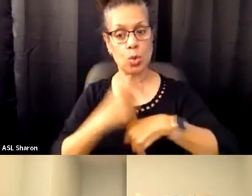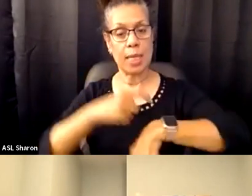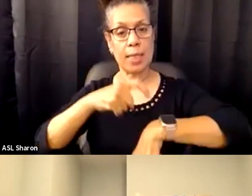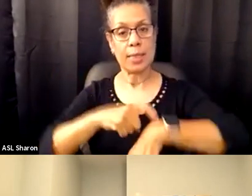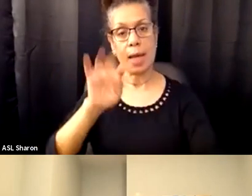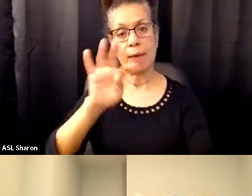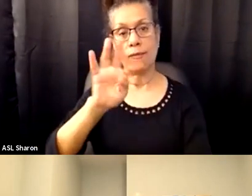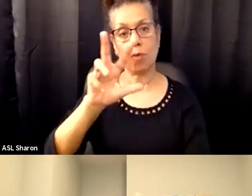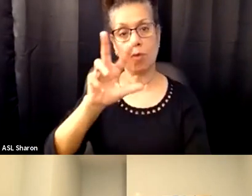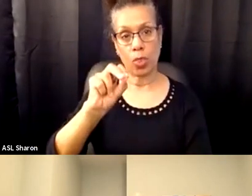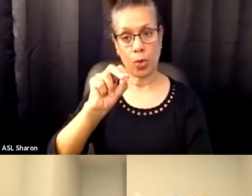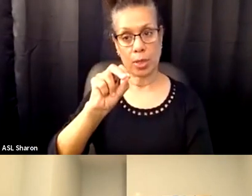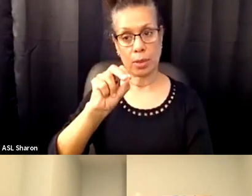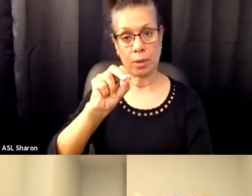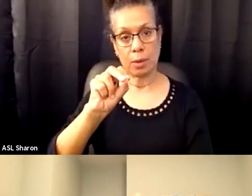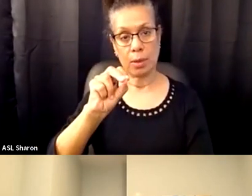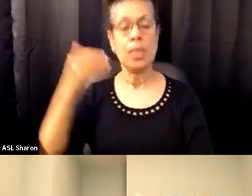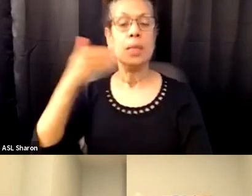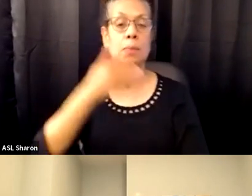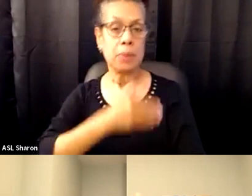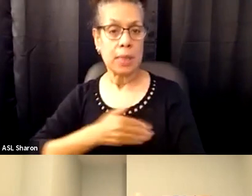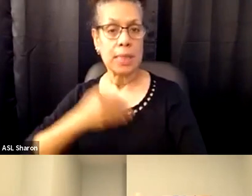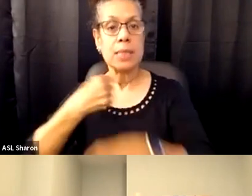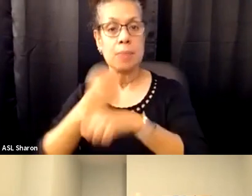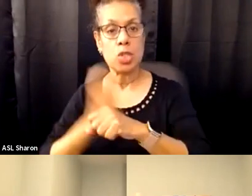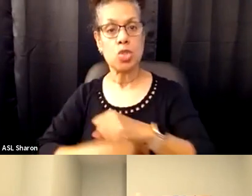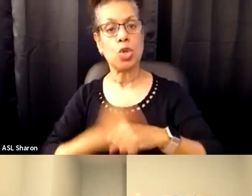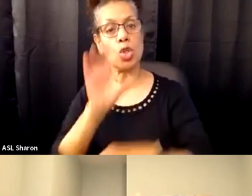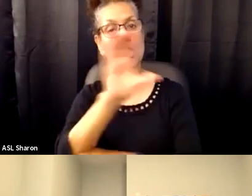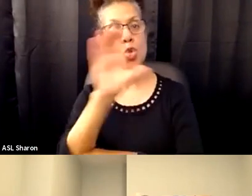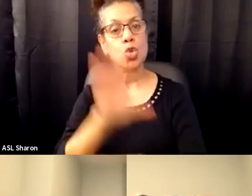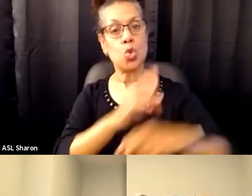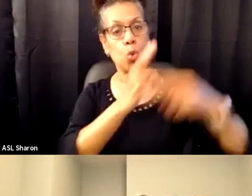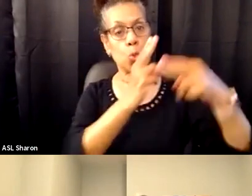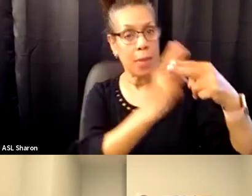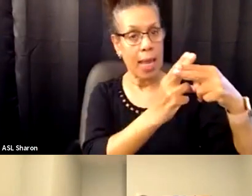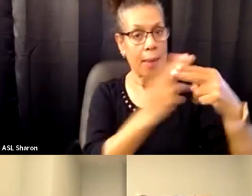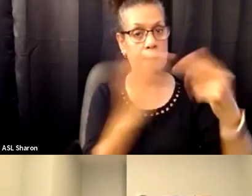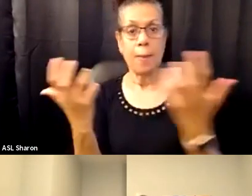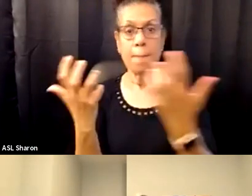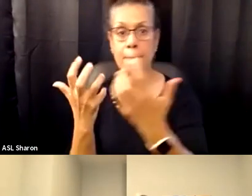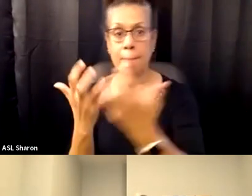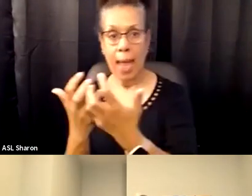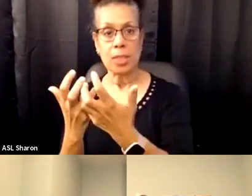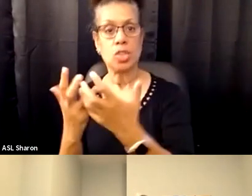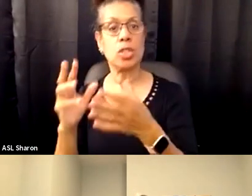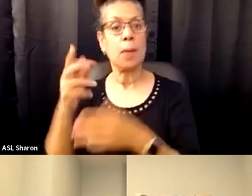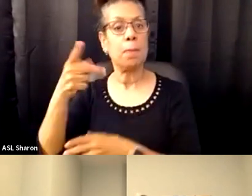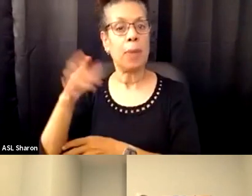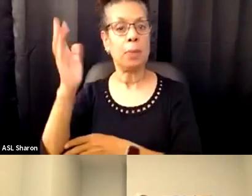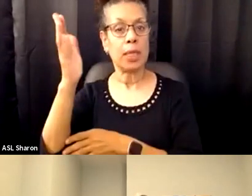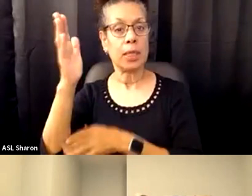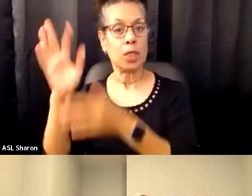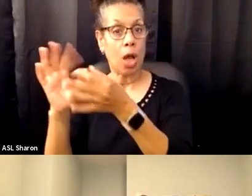p.m please make sure you are signed into zoom under the same name you used to sign up for public